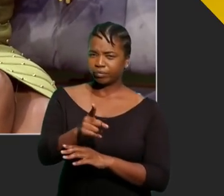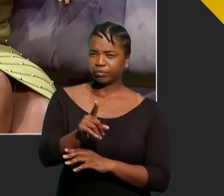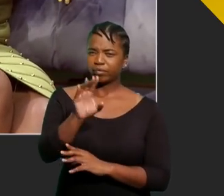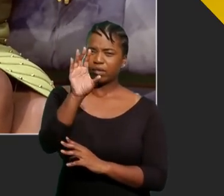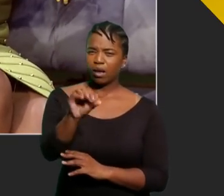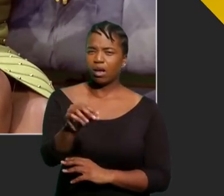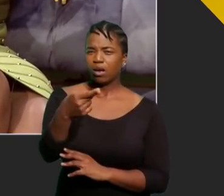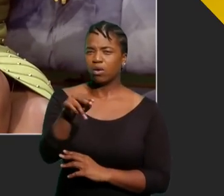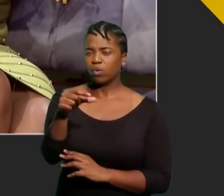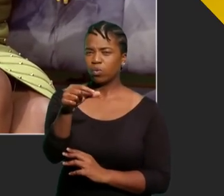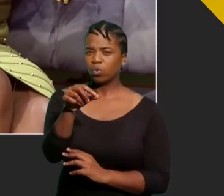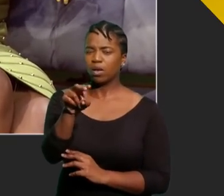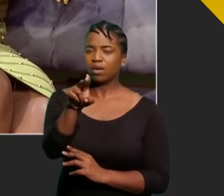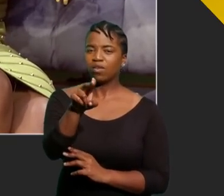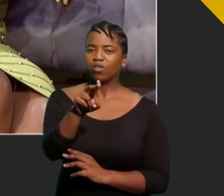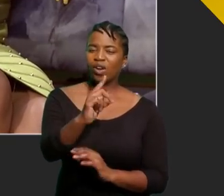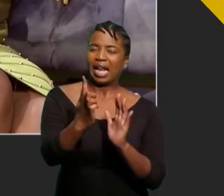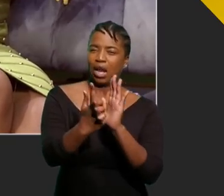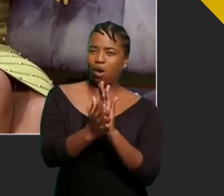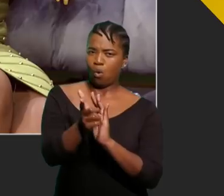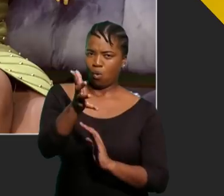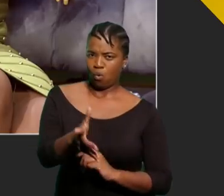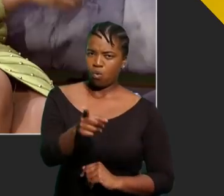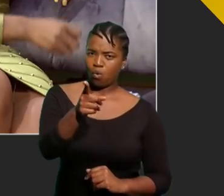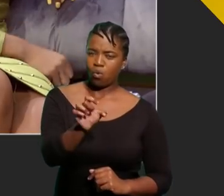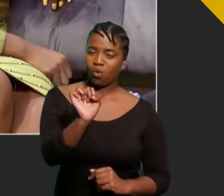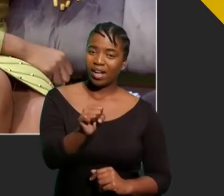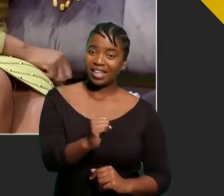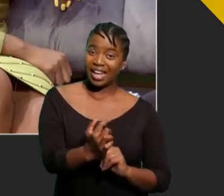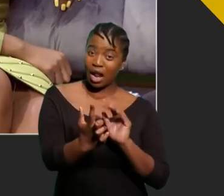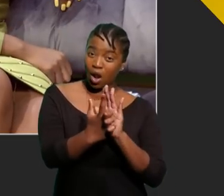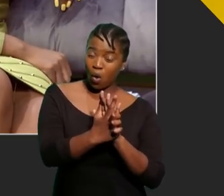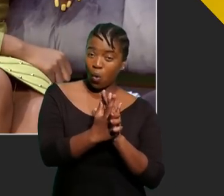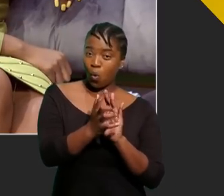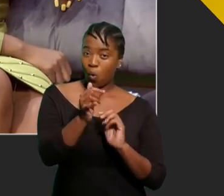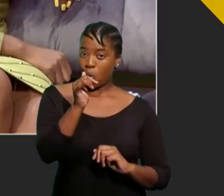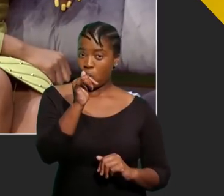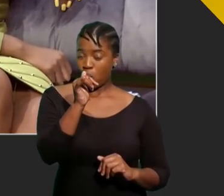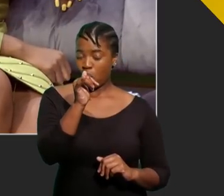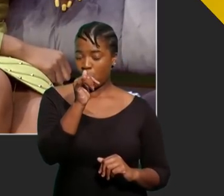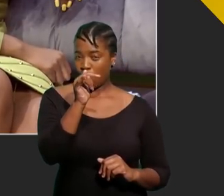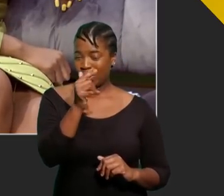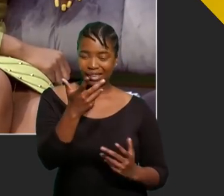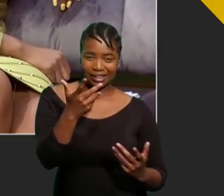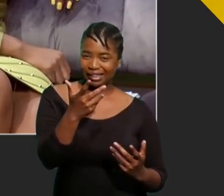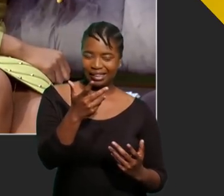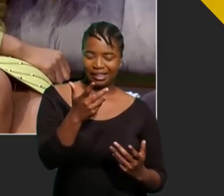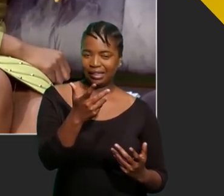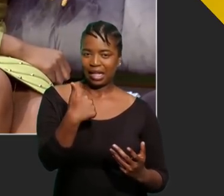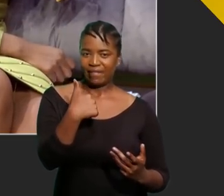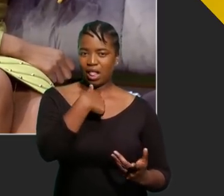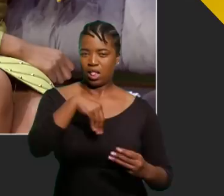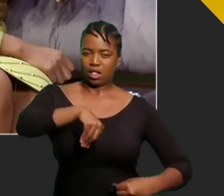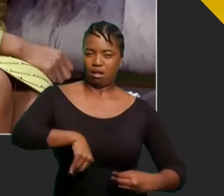quickly ask, as somebody comes from the legal fraternity, is the legal and the criminal justice in this country also captured? Because for